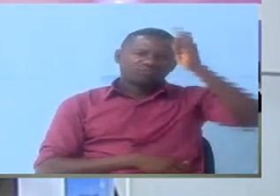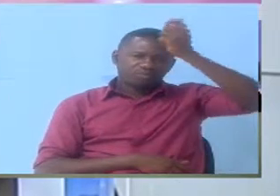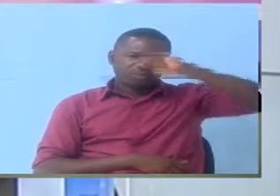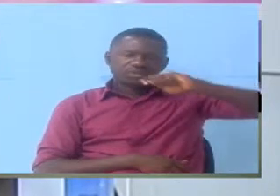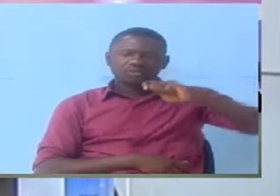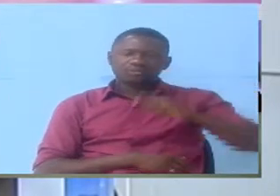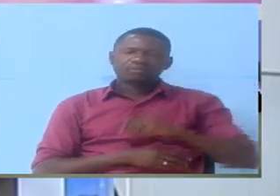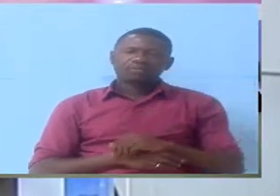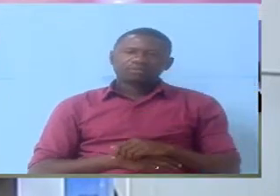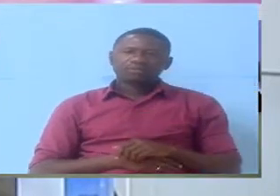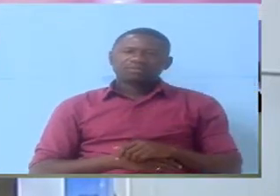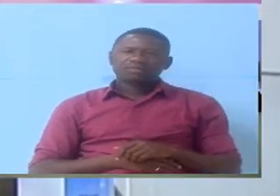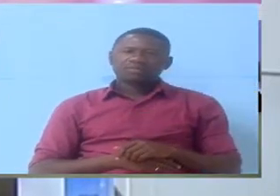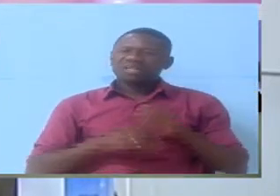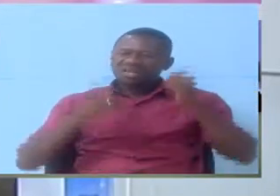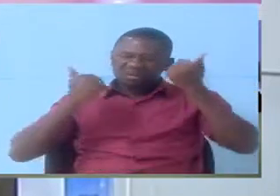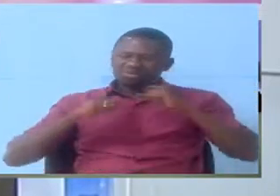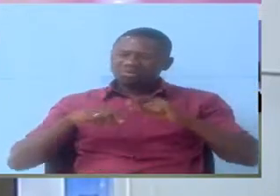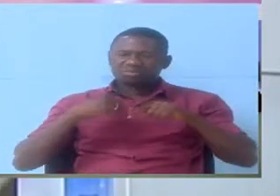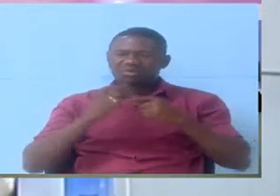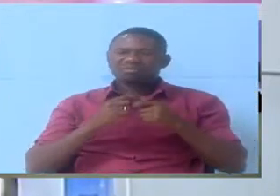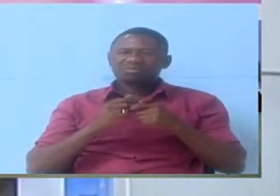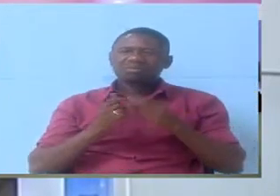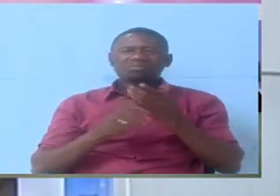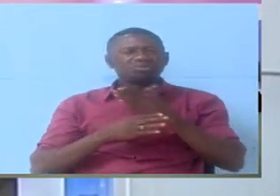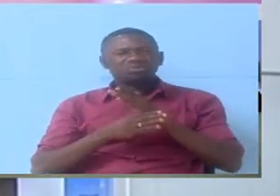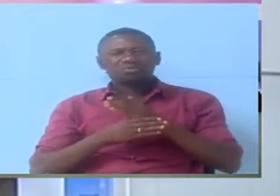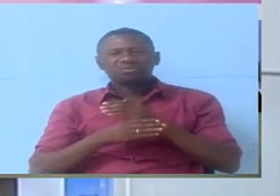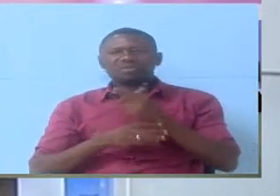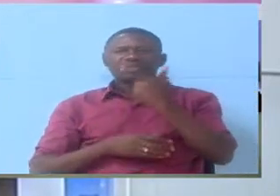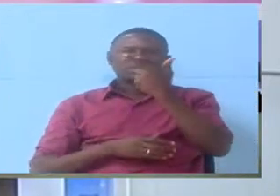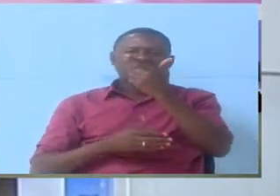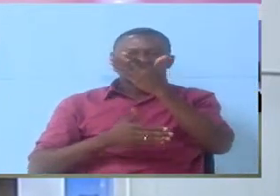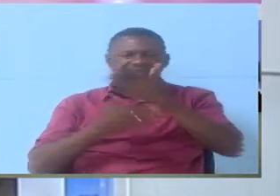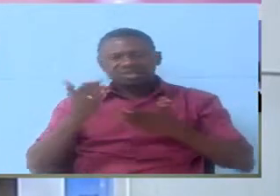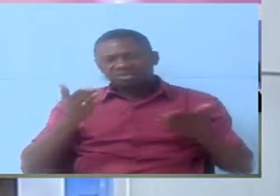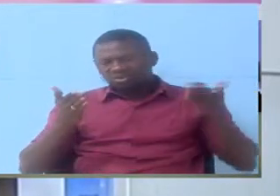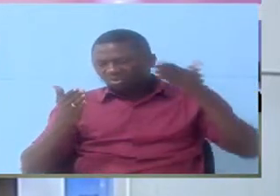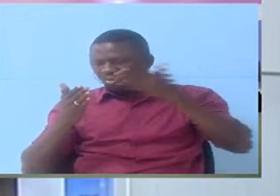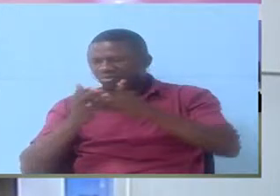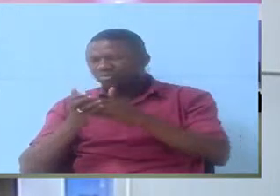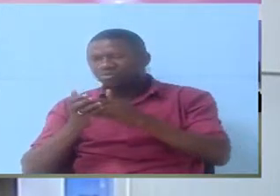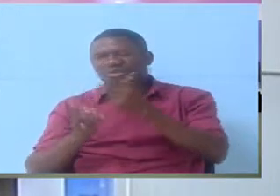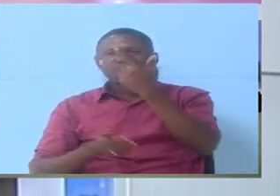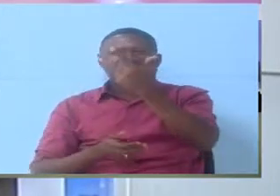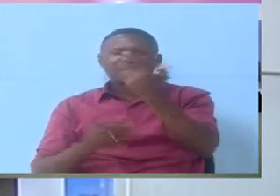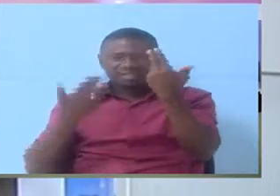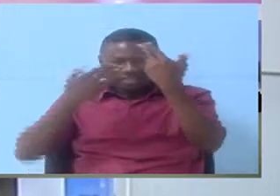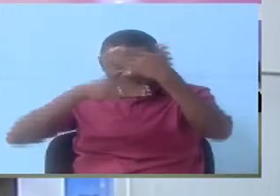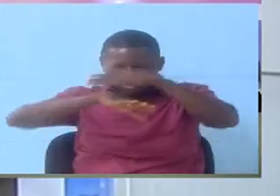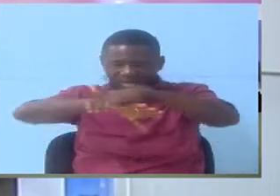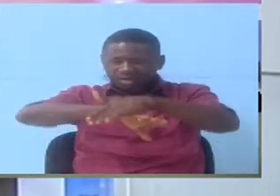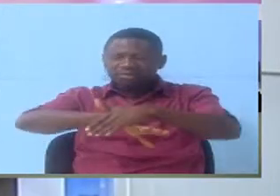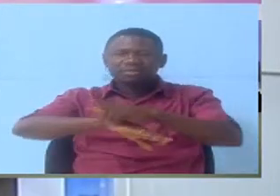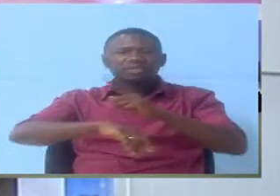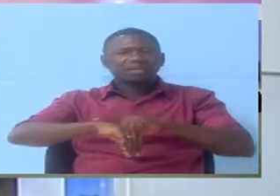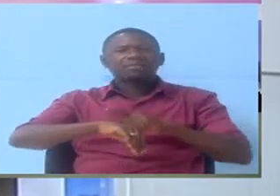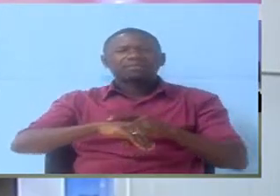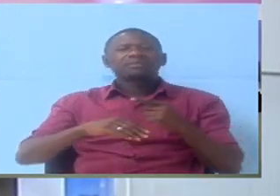that was between 7:30 to 8 o'clock because it was getting late. I said,